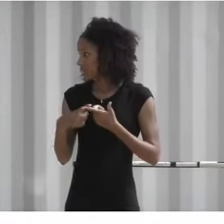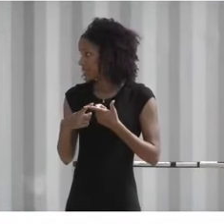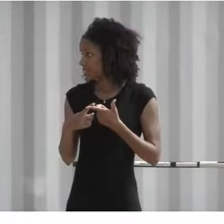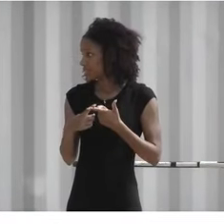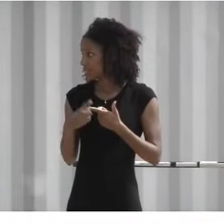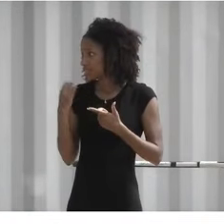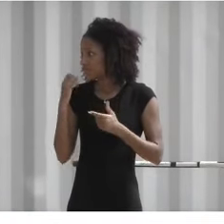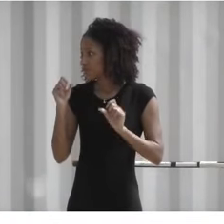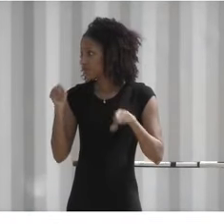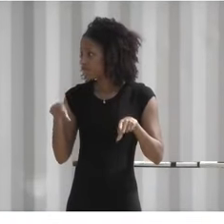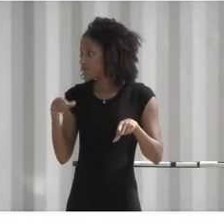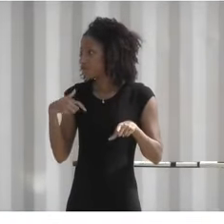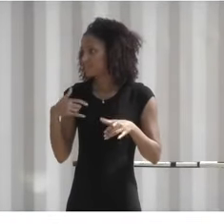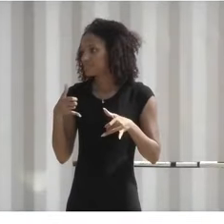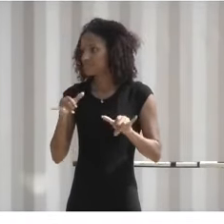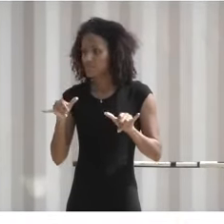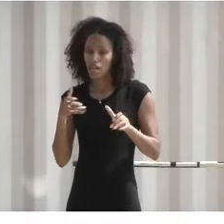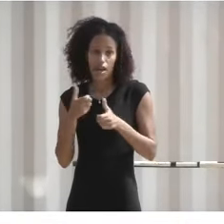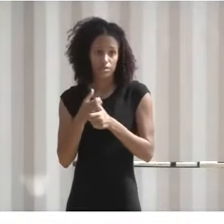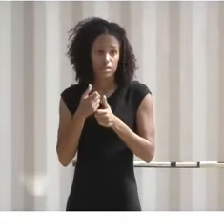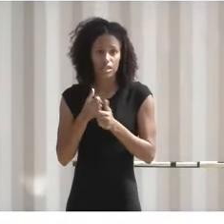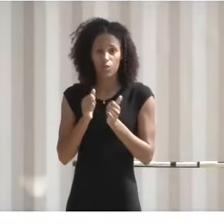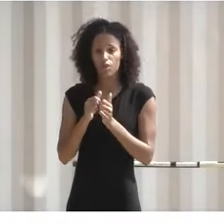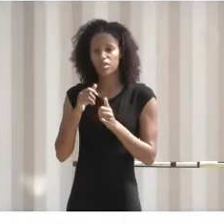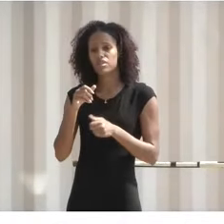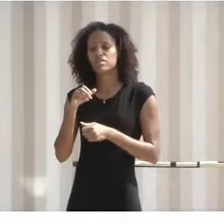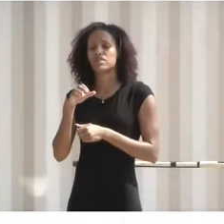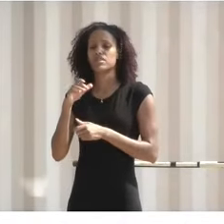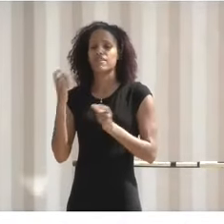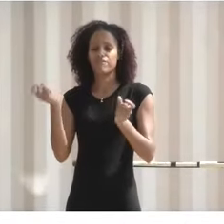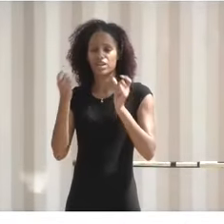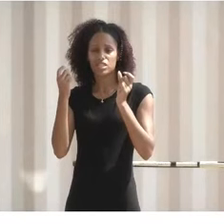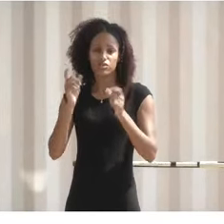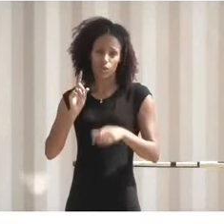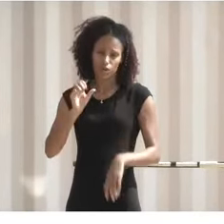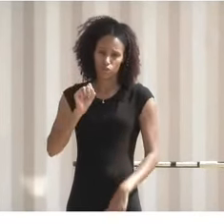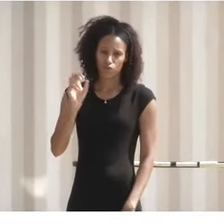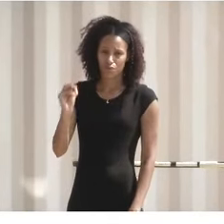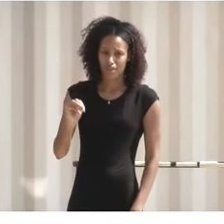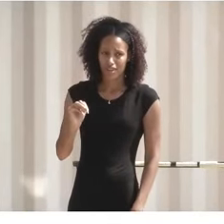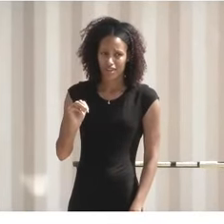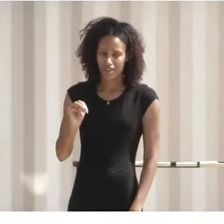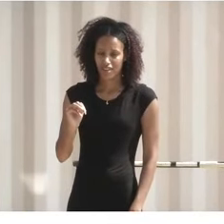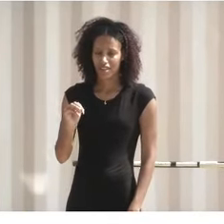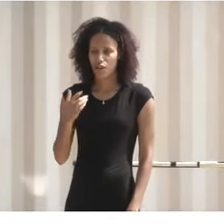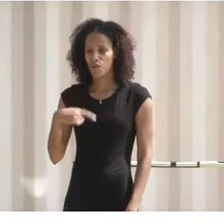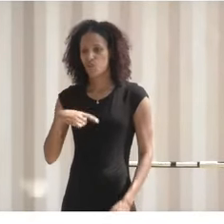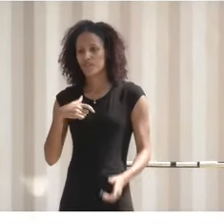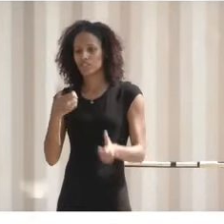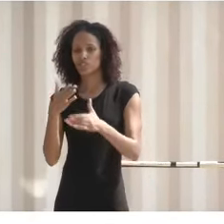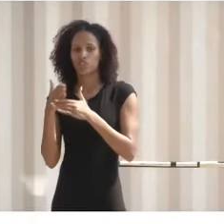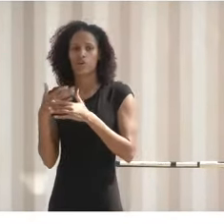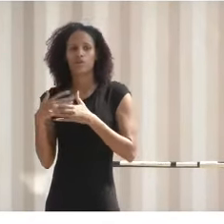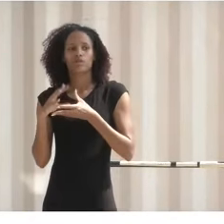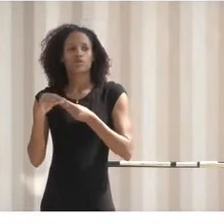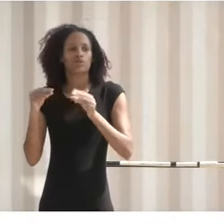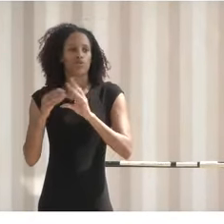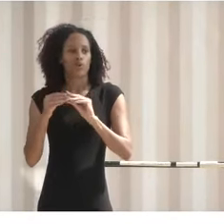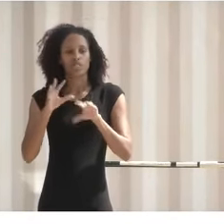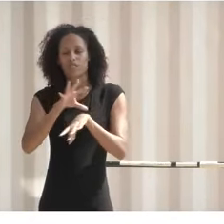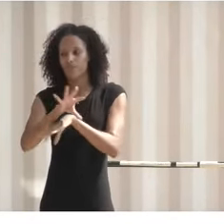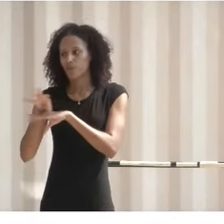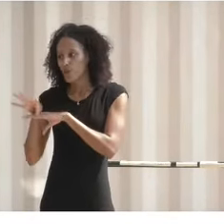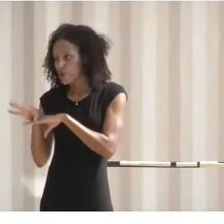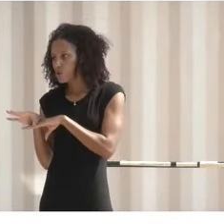you can, stay up to date with the Folklife Festival on social media, where we're sharing stories, photos,